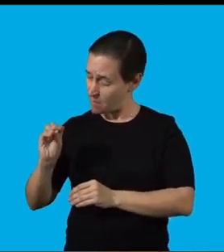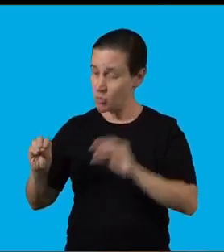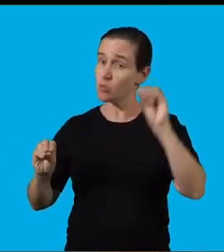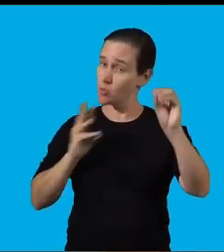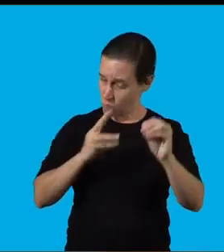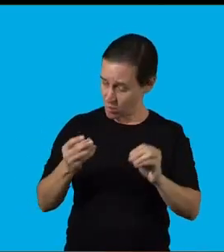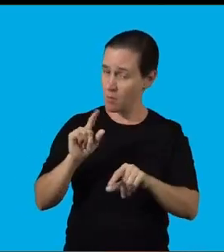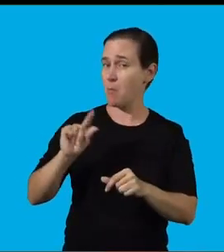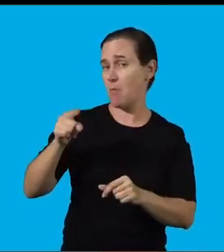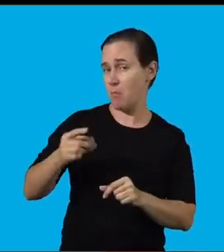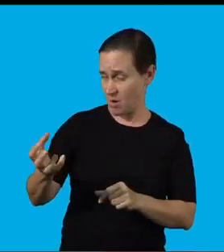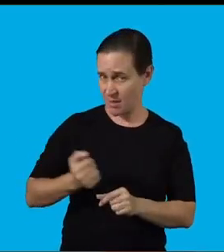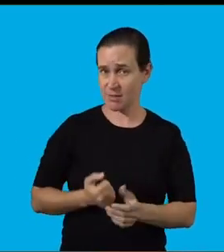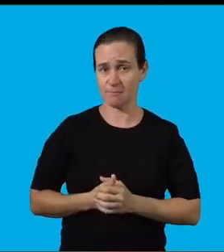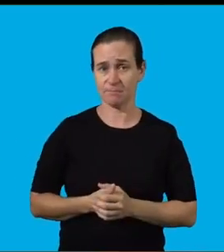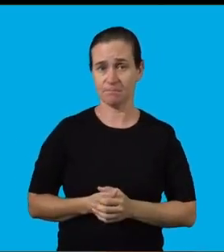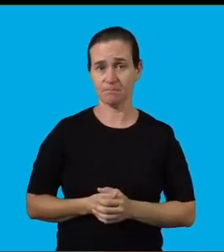we've got our intercepts shown,